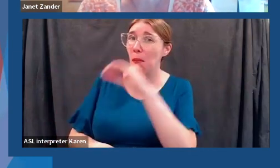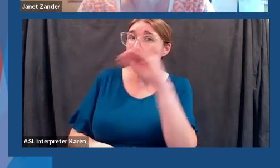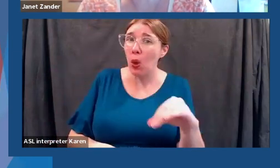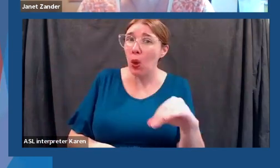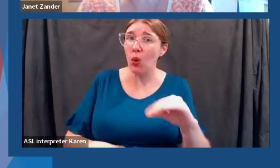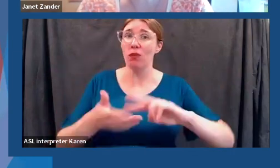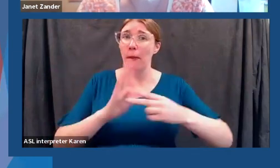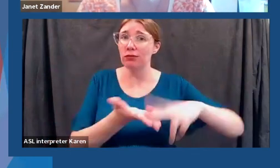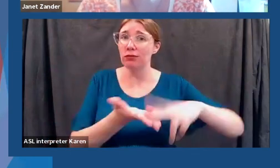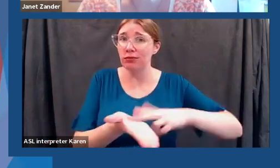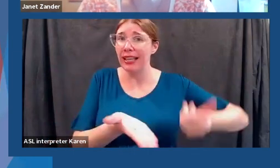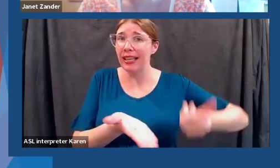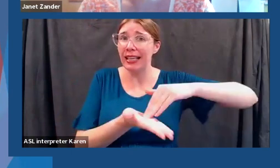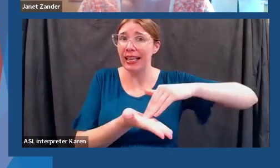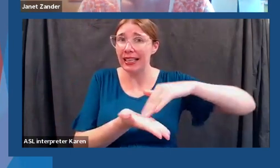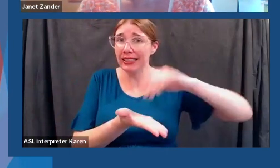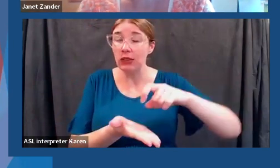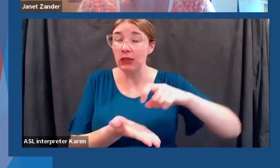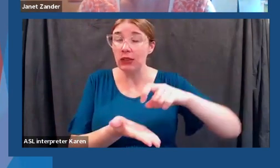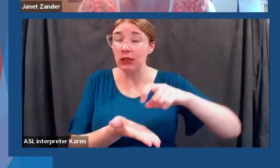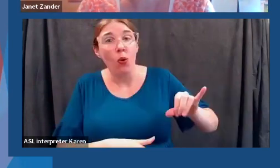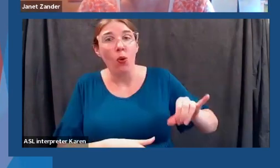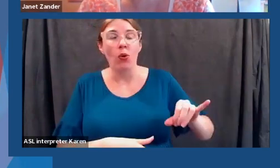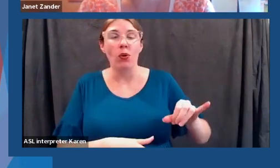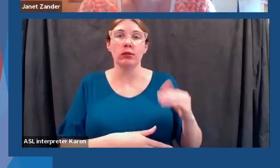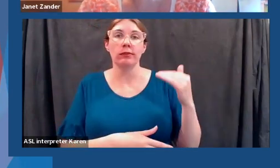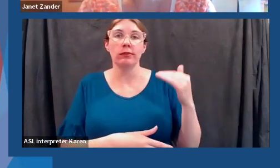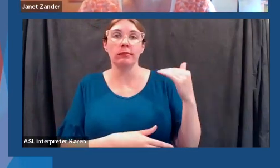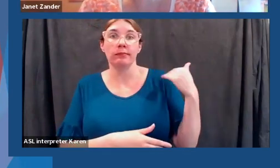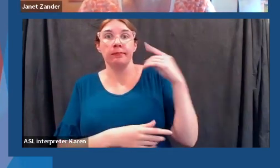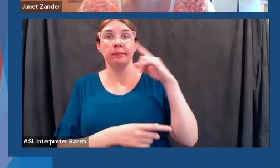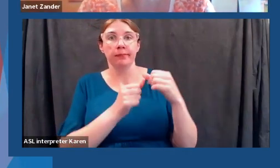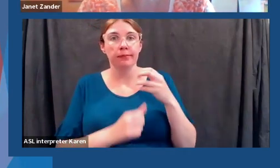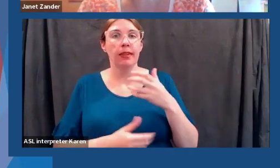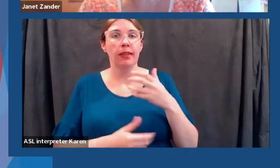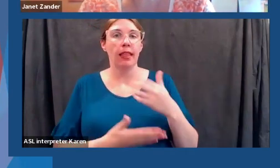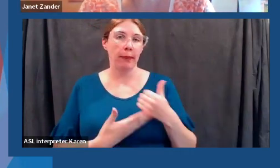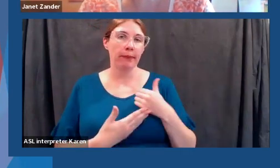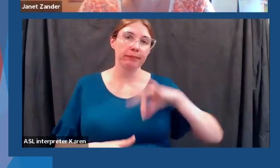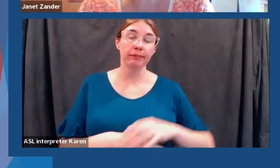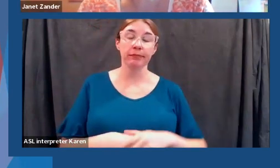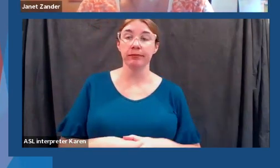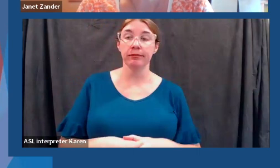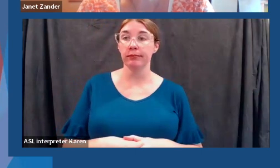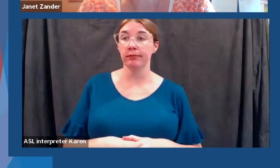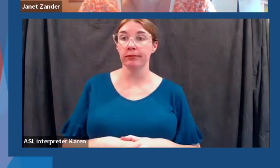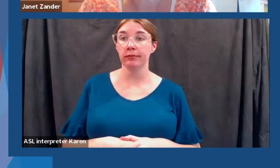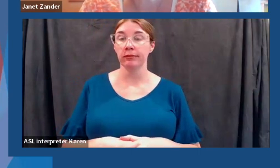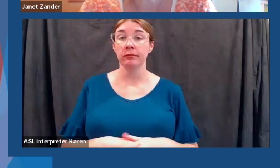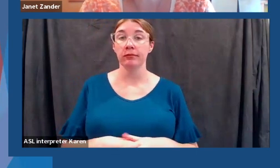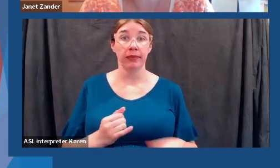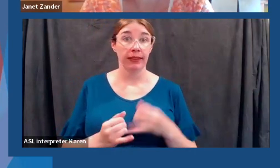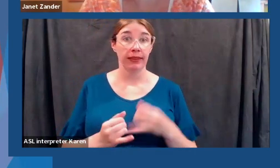folks that needs to get re-registered. And certainly last but not least are those folks who are going to be served by a